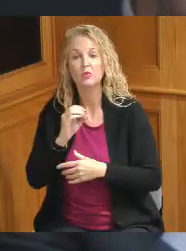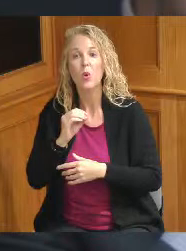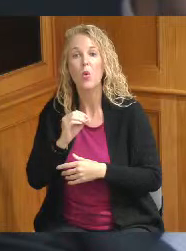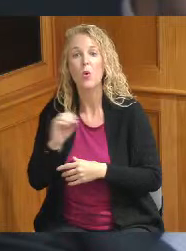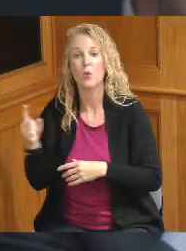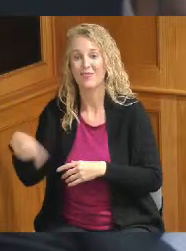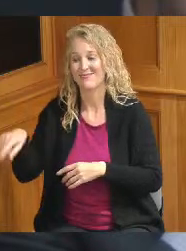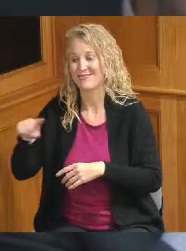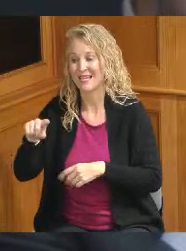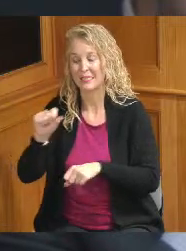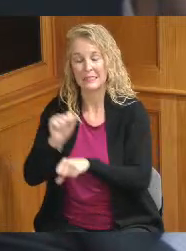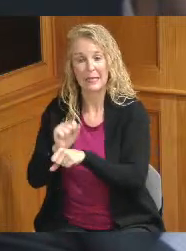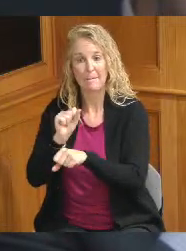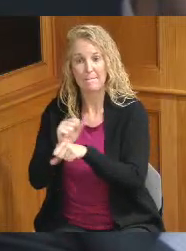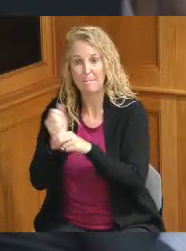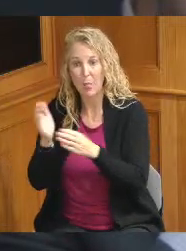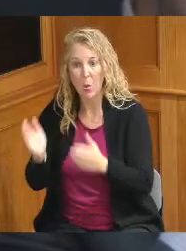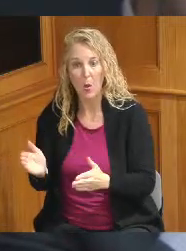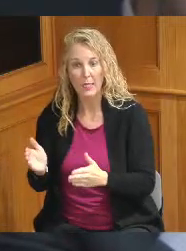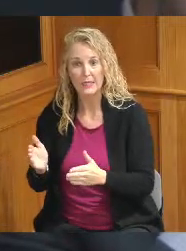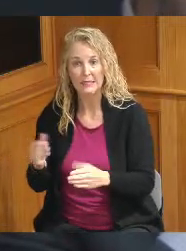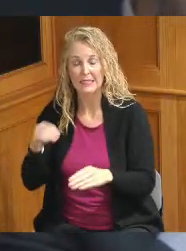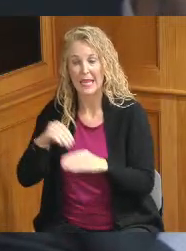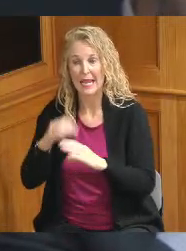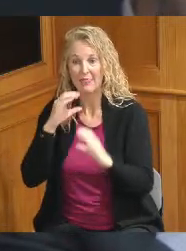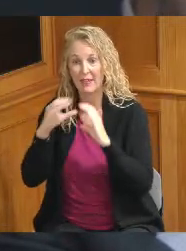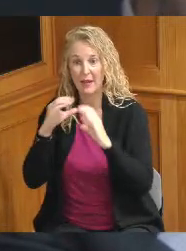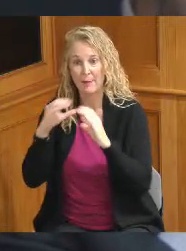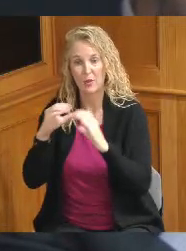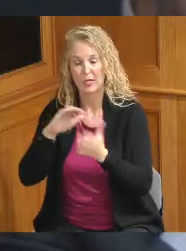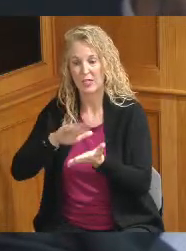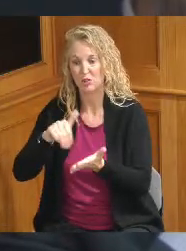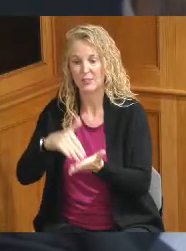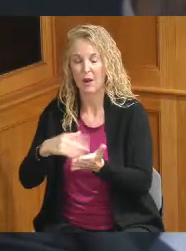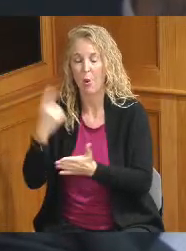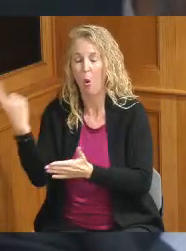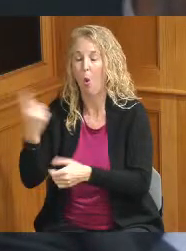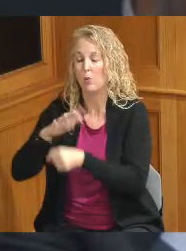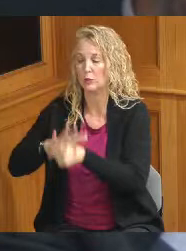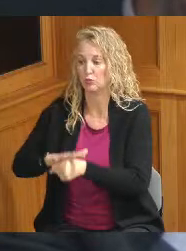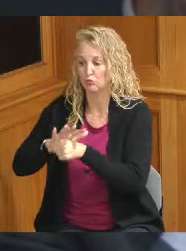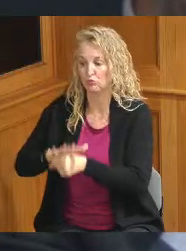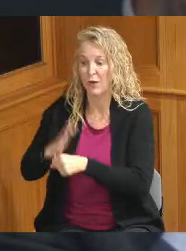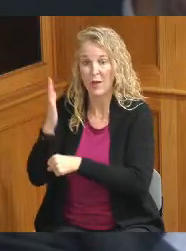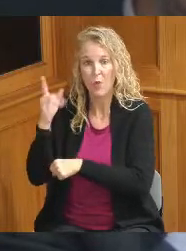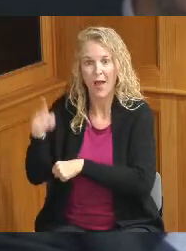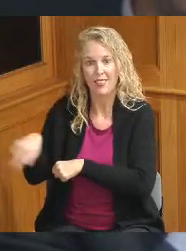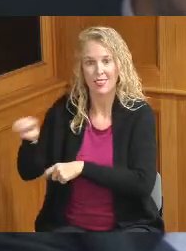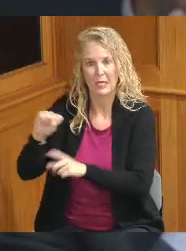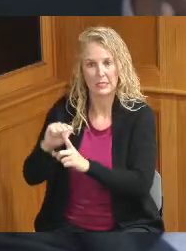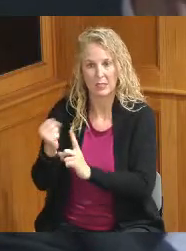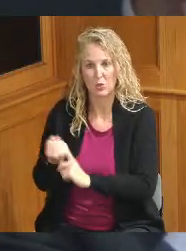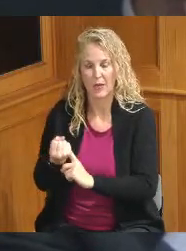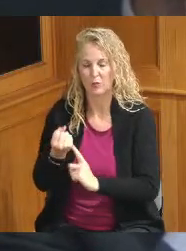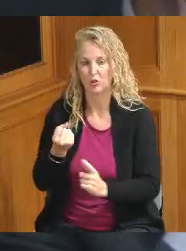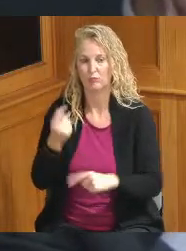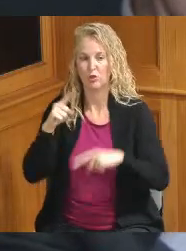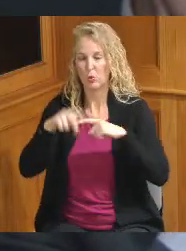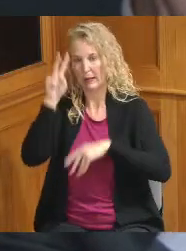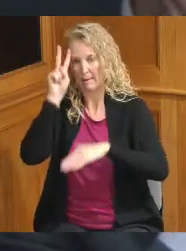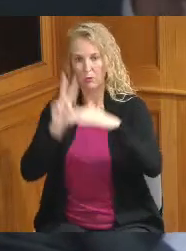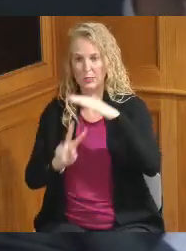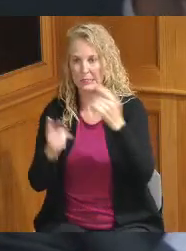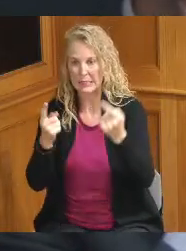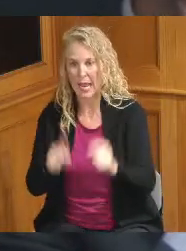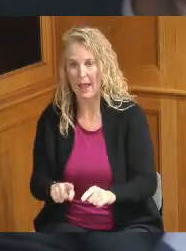these employees at the comm center are under constant stress because of these kinds of situations. You just never know when it's gonna happen. So I